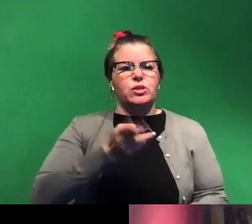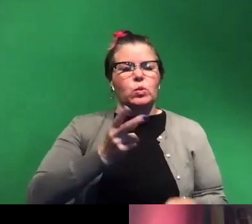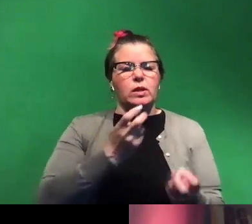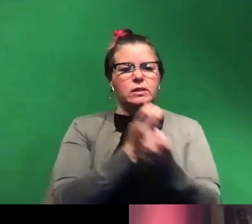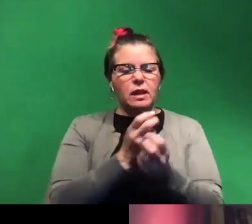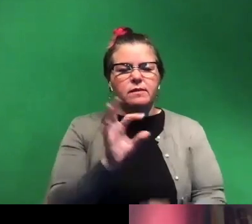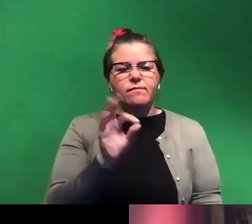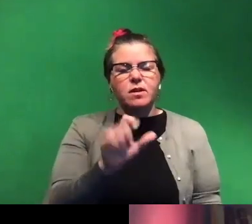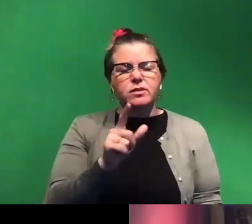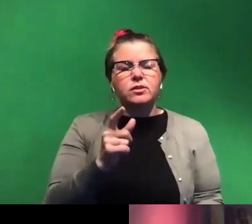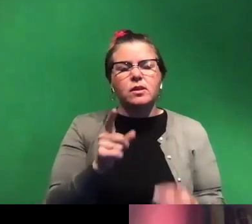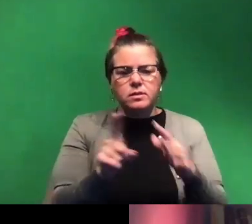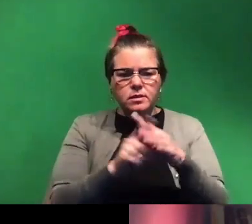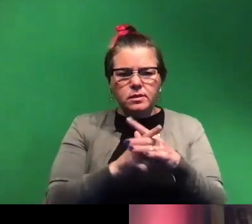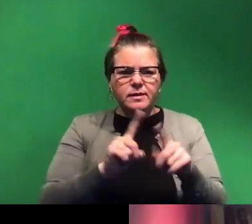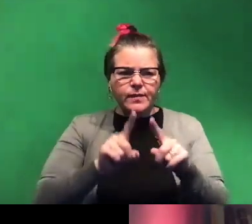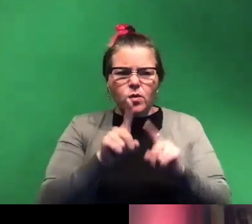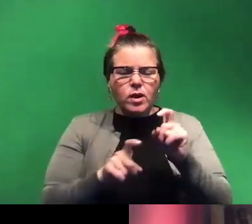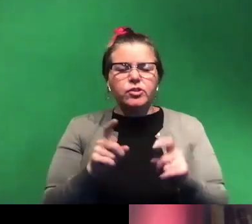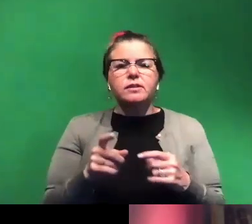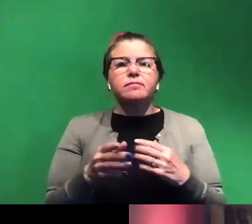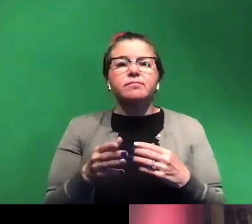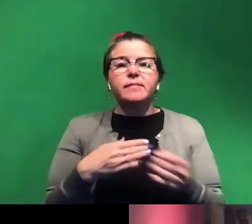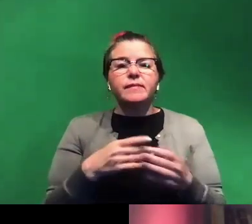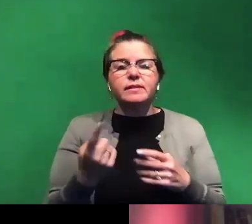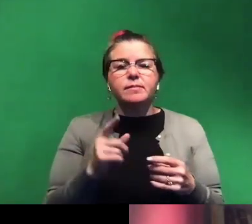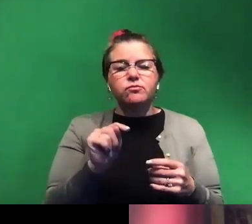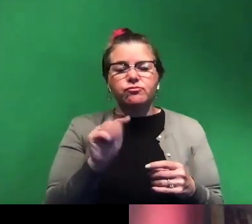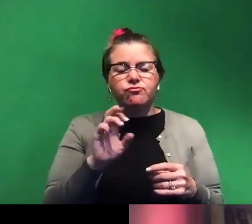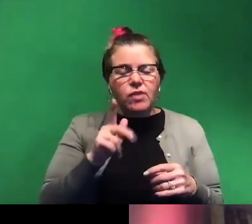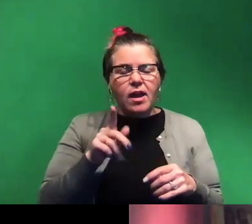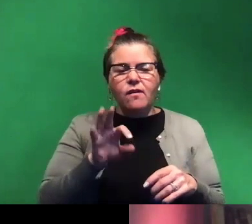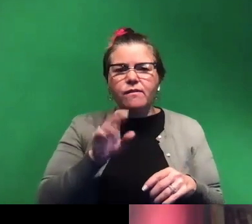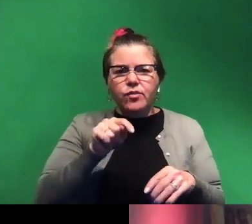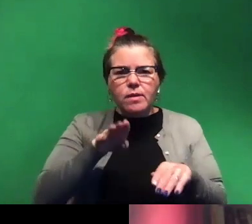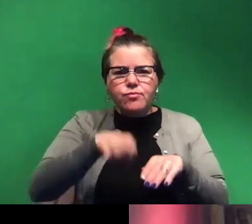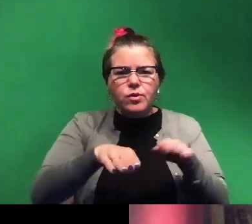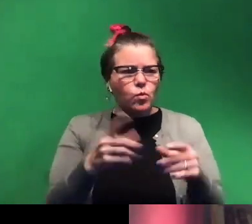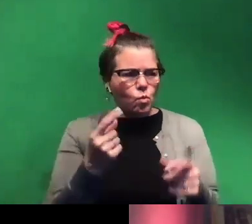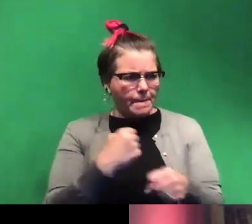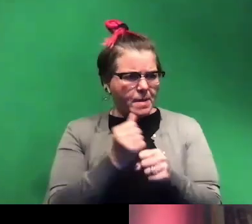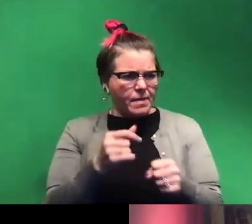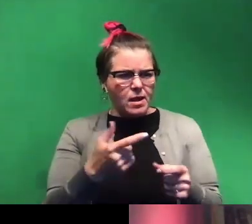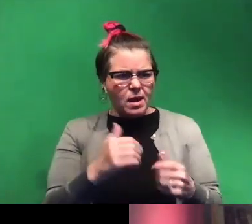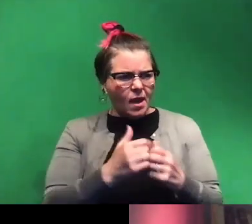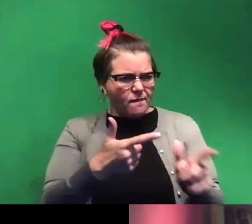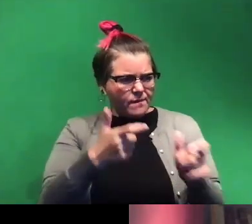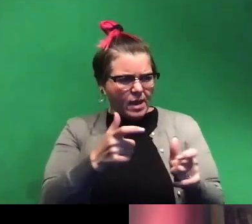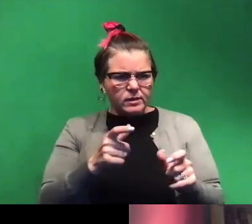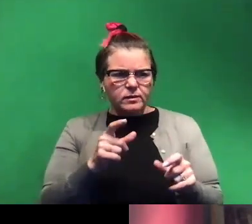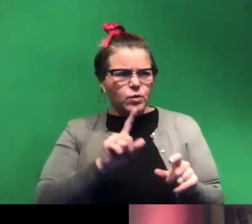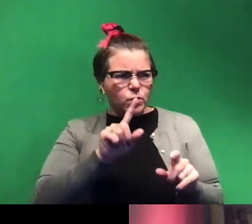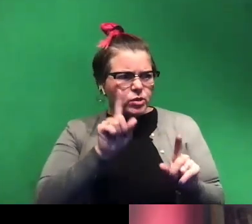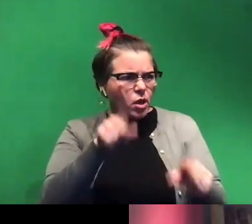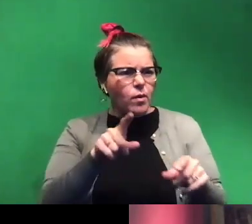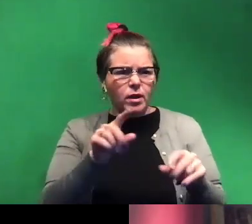these questions come to mind of like, okay, like even something like a track or a footprint. It's like what made that track? How fast was it moving? Where was it going? Was it moving with